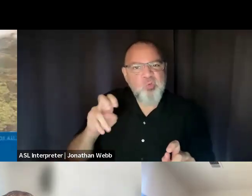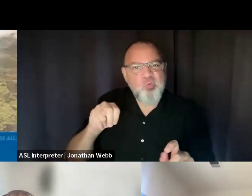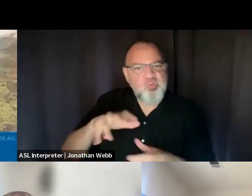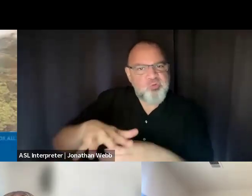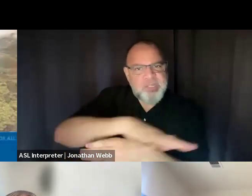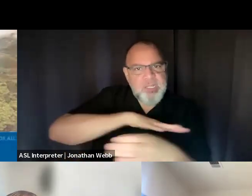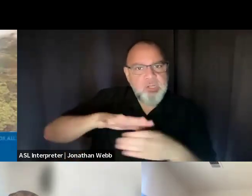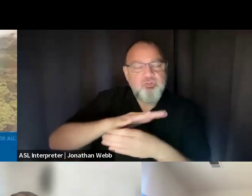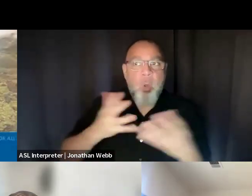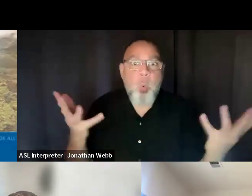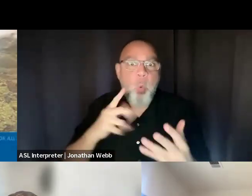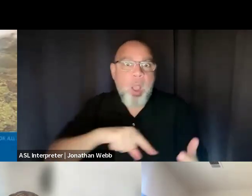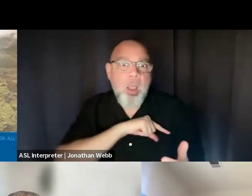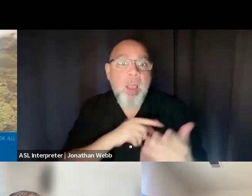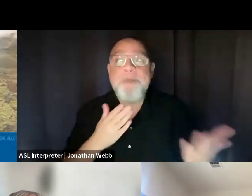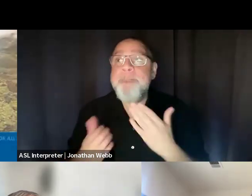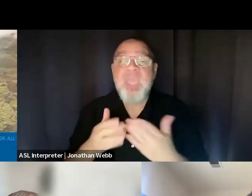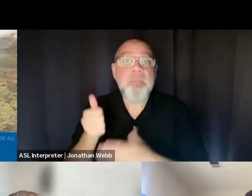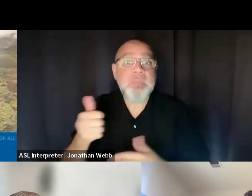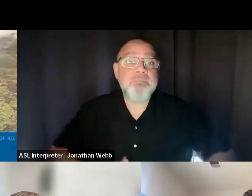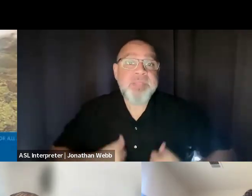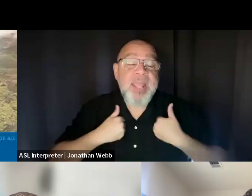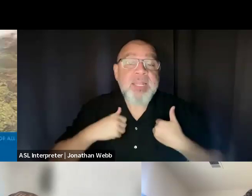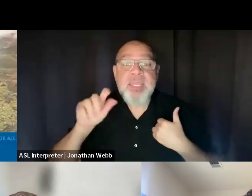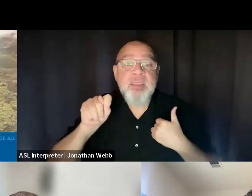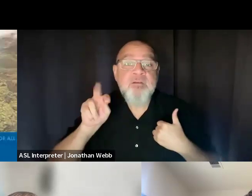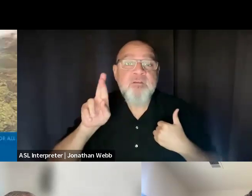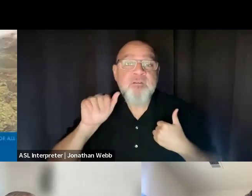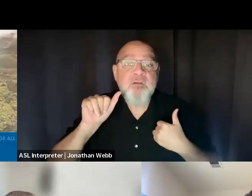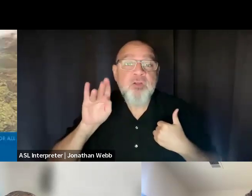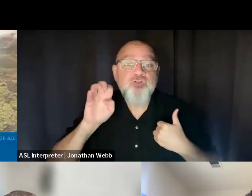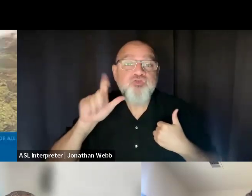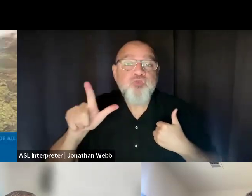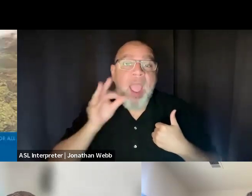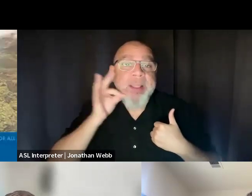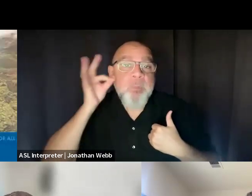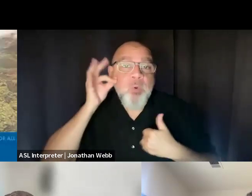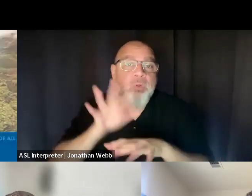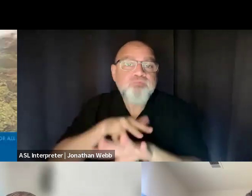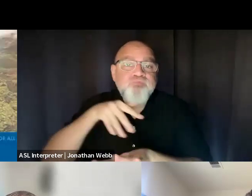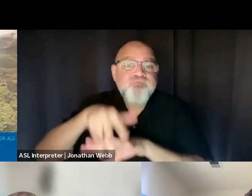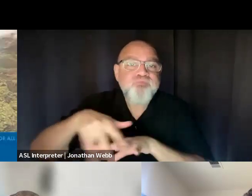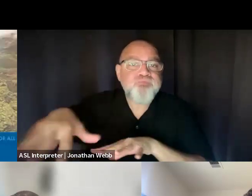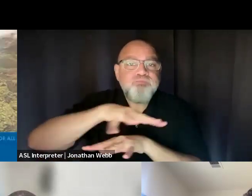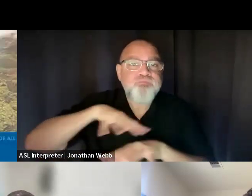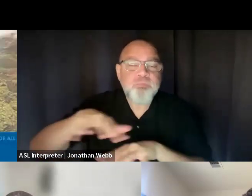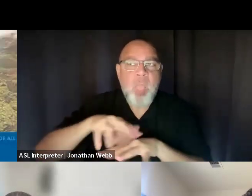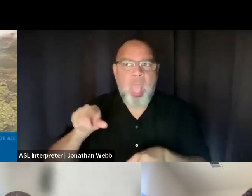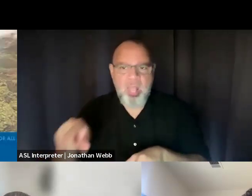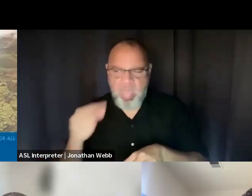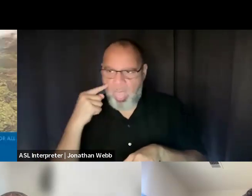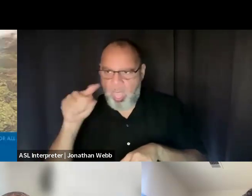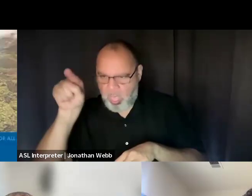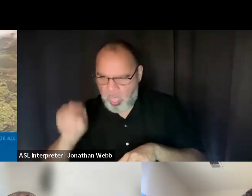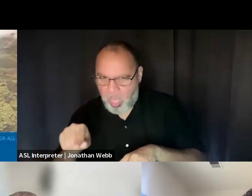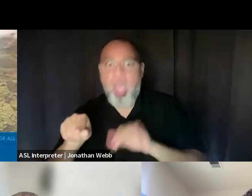through. So like maybe they're on tribal lands. And so that could be included in that, hey, I'm enrolled in this tribal program, which makes me eligible for